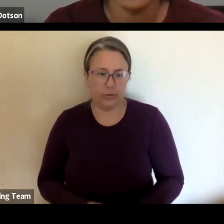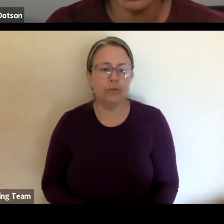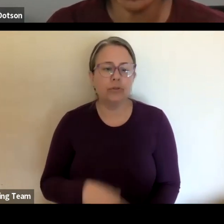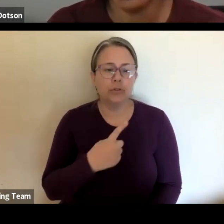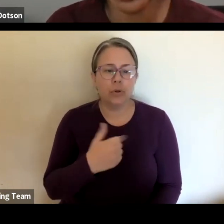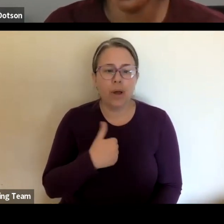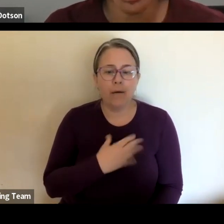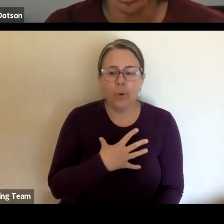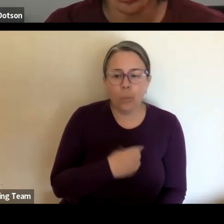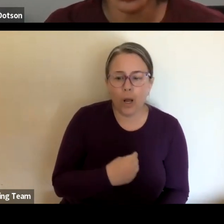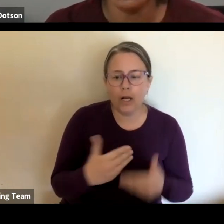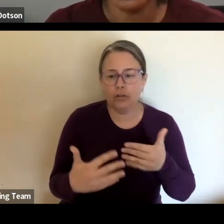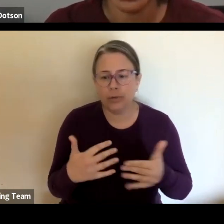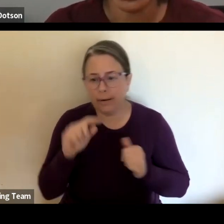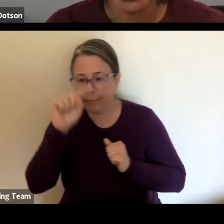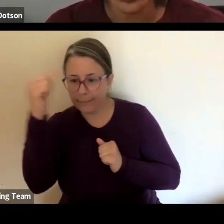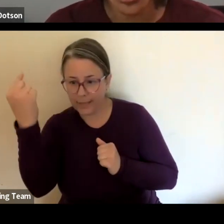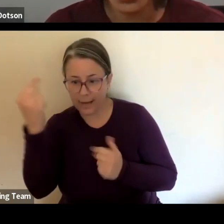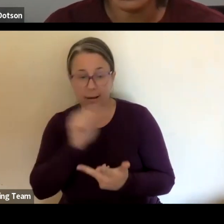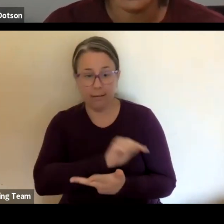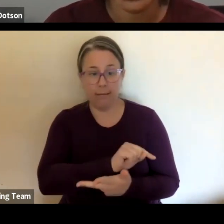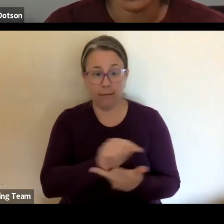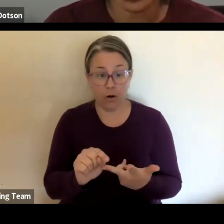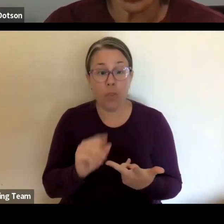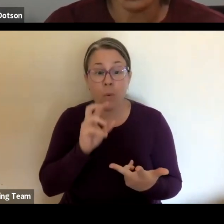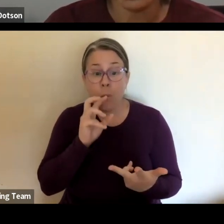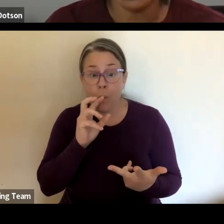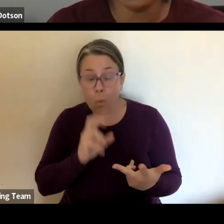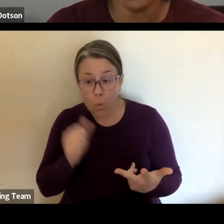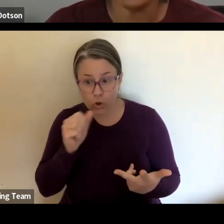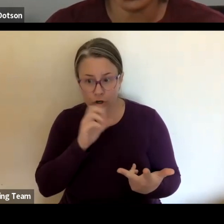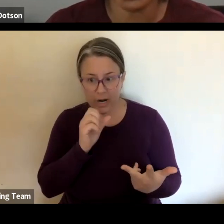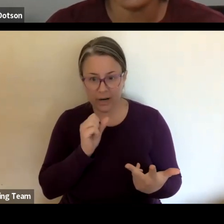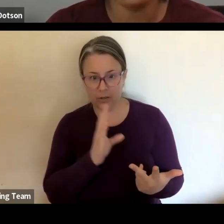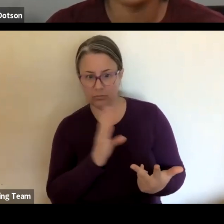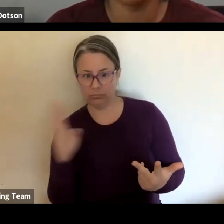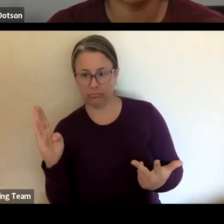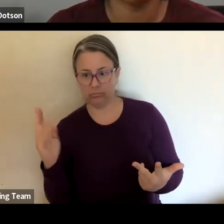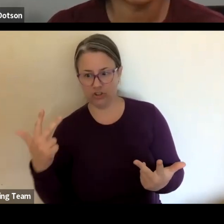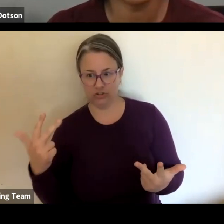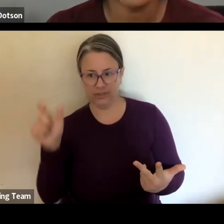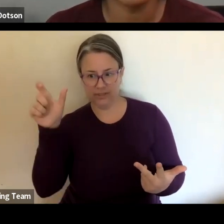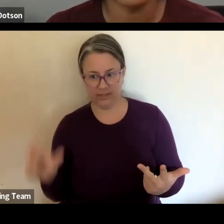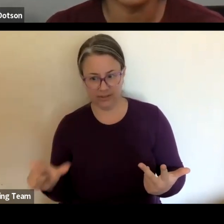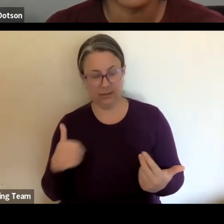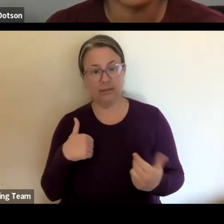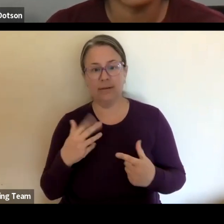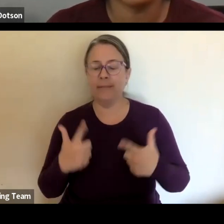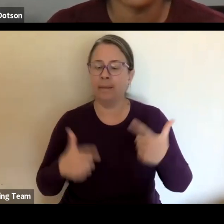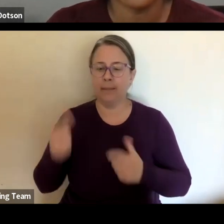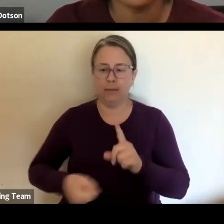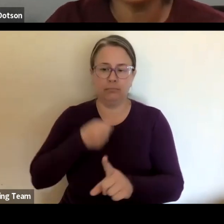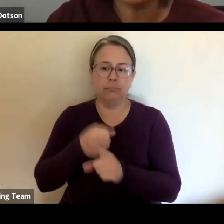huge effect. So there's this age by depression interaction, where the older you are, the